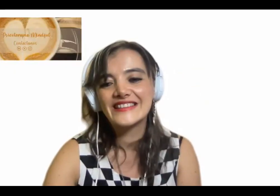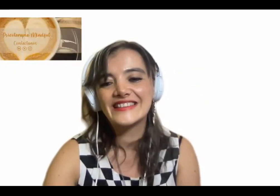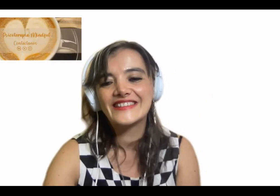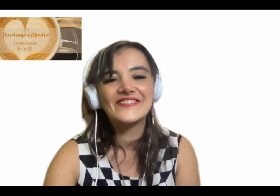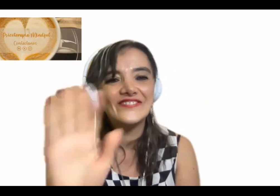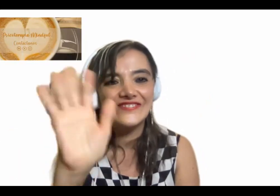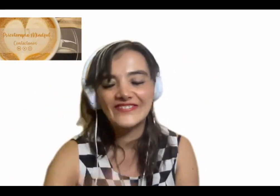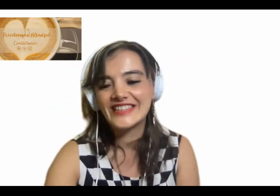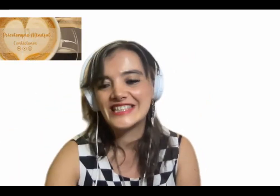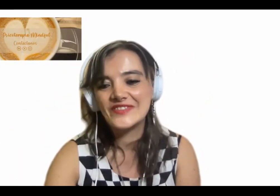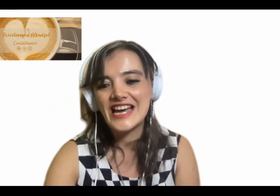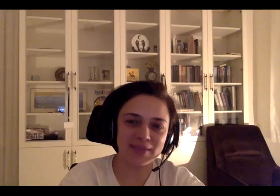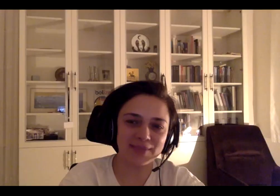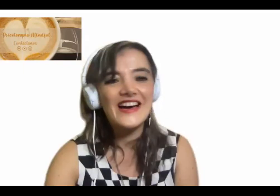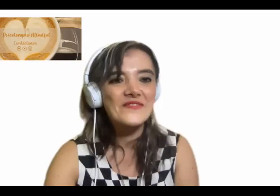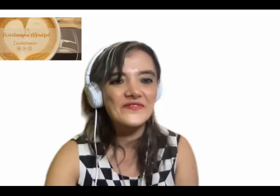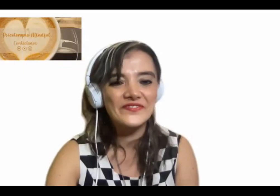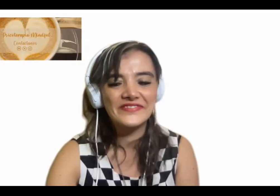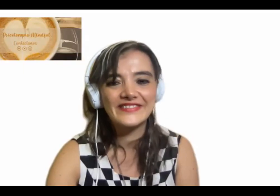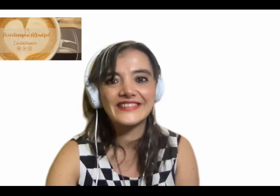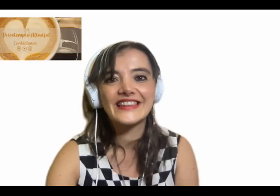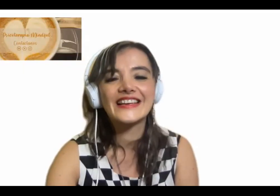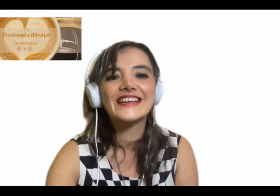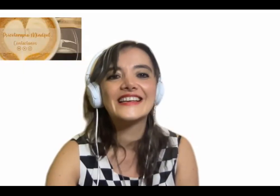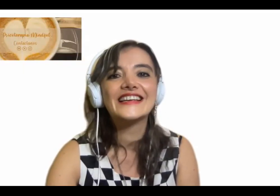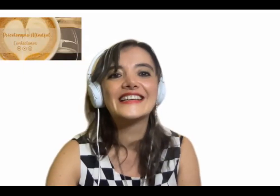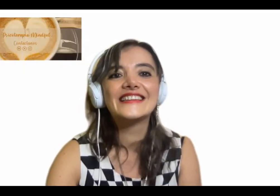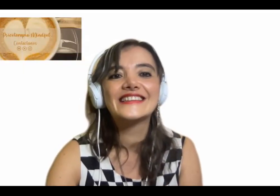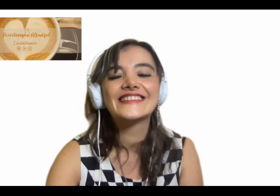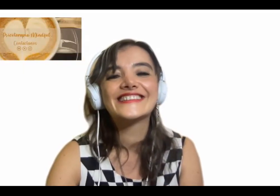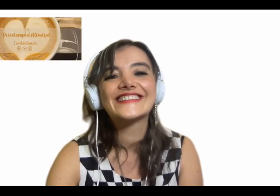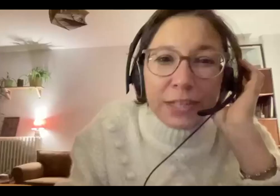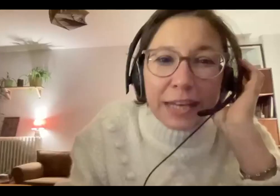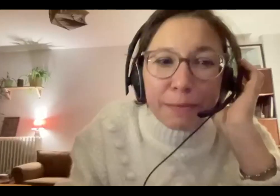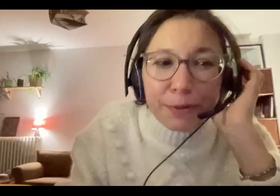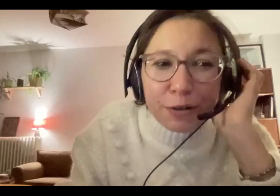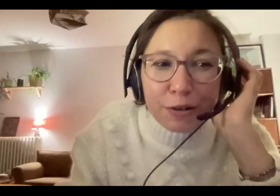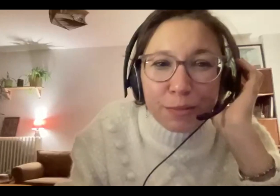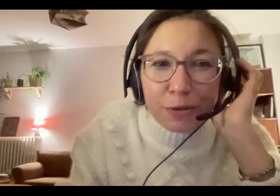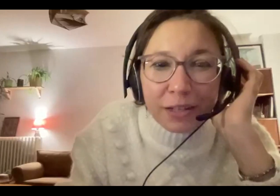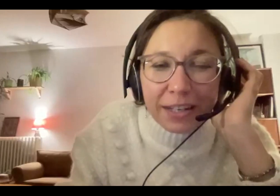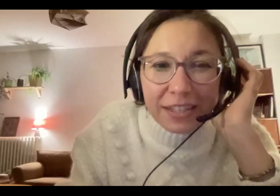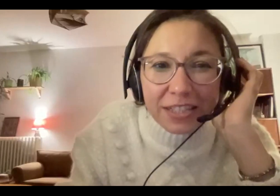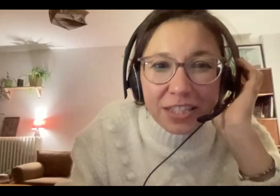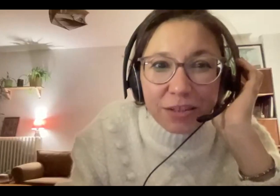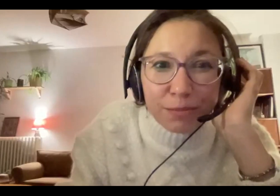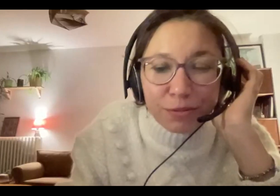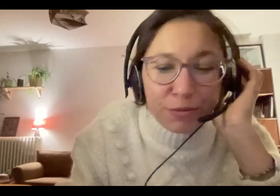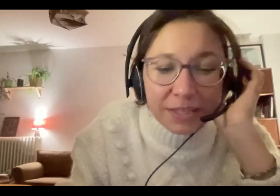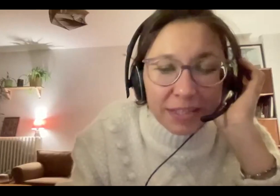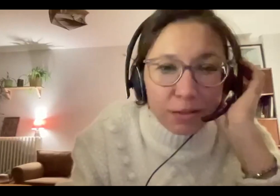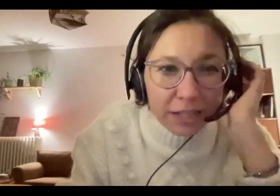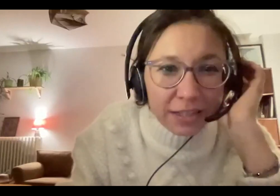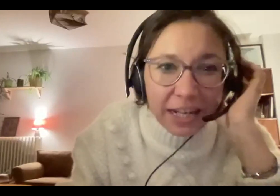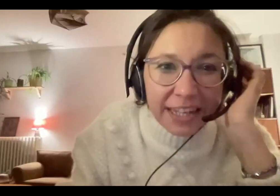Bye. Good night, everyone. Bye-bye. Night. Bye. Muchas gracias, Flor, por todo tu tiempo, por toda la atención.